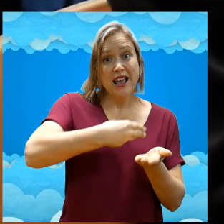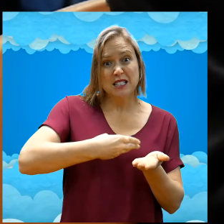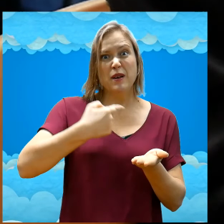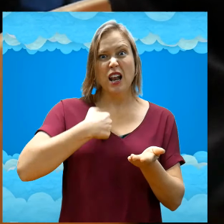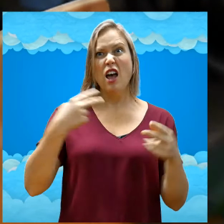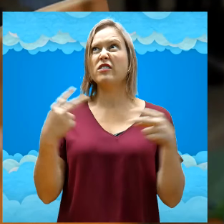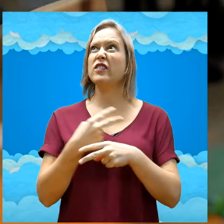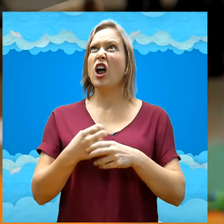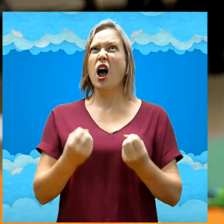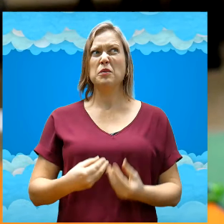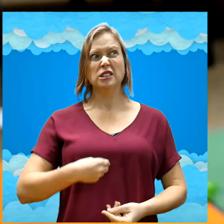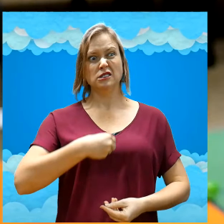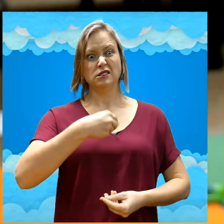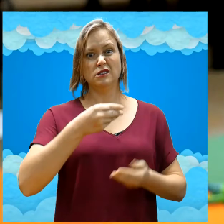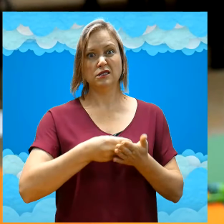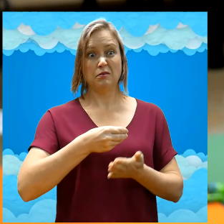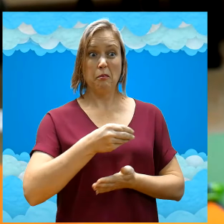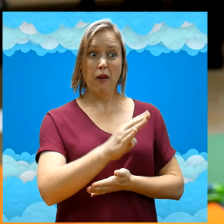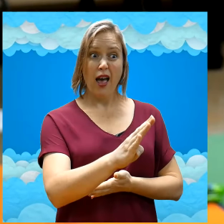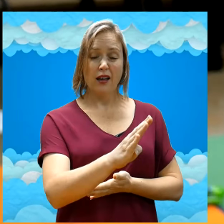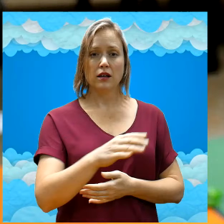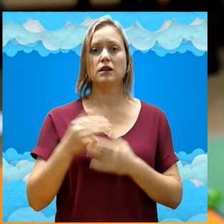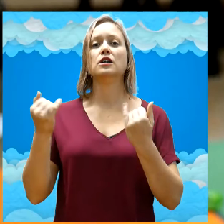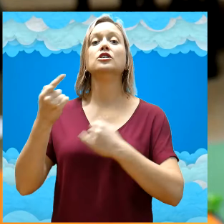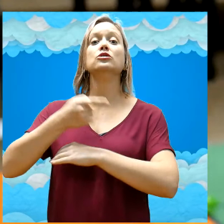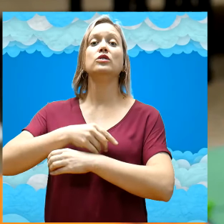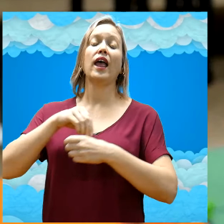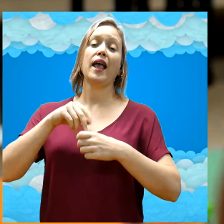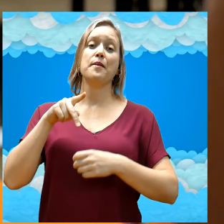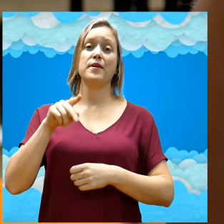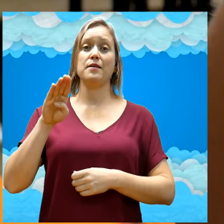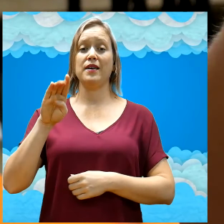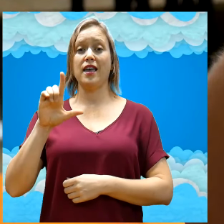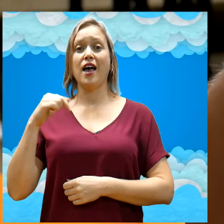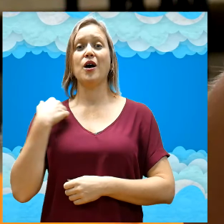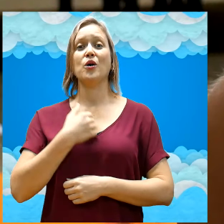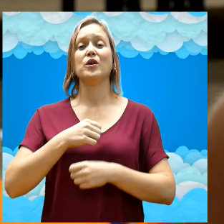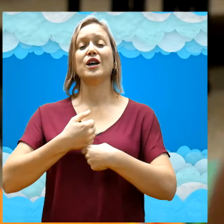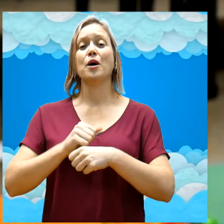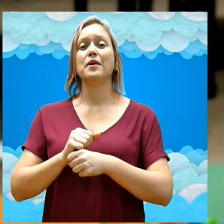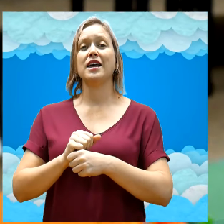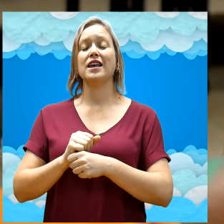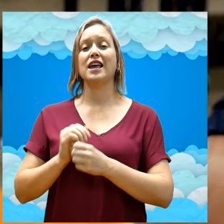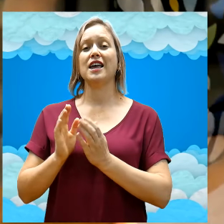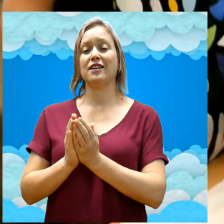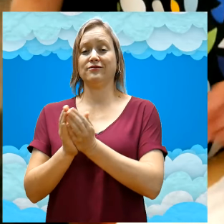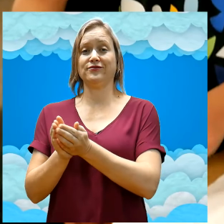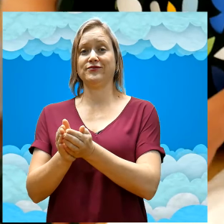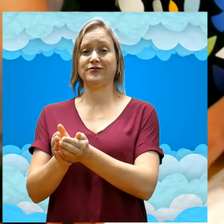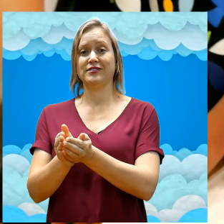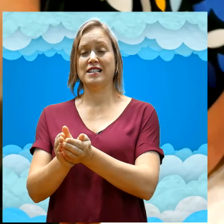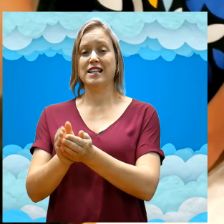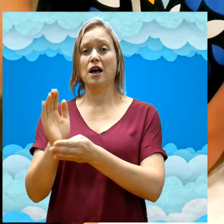change to give him. Today in PBL, we are making tin for your sailboat. Please